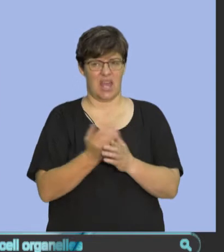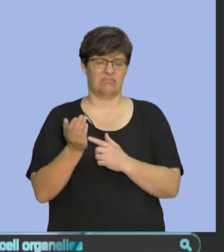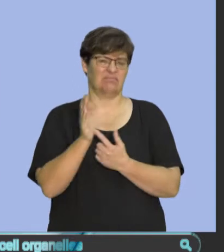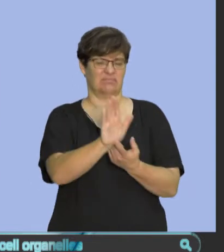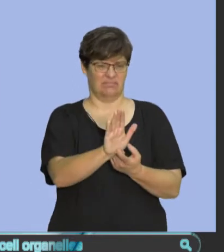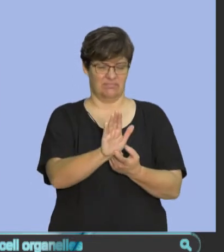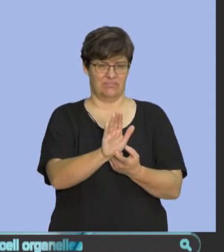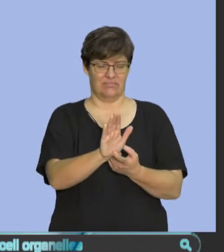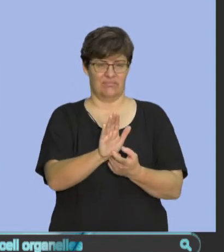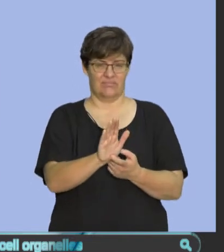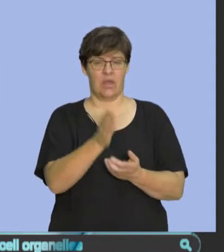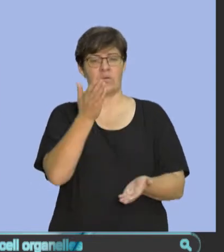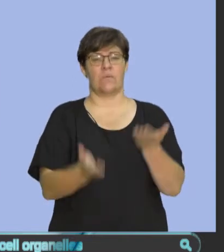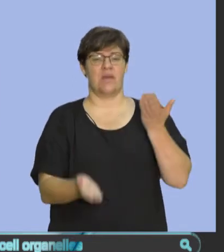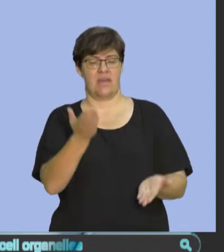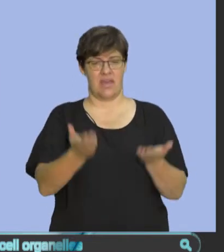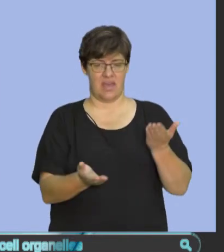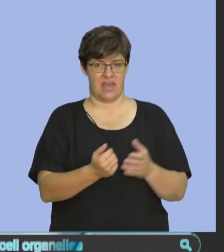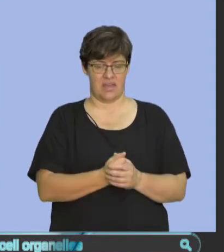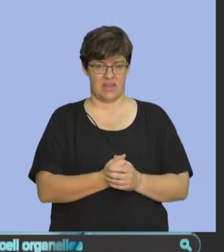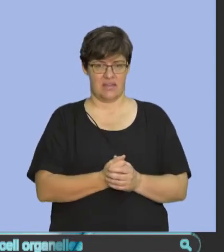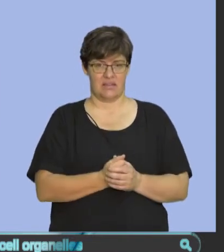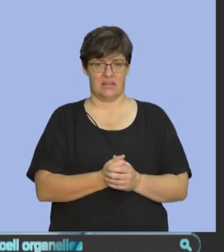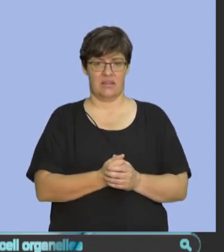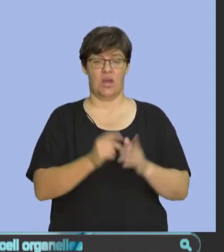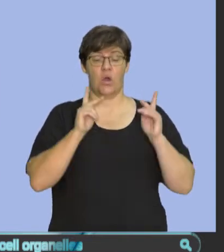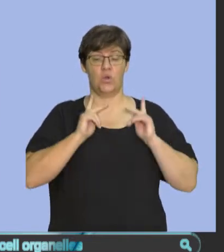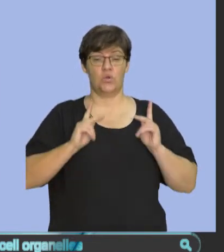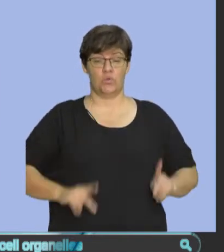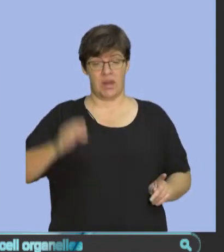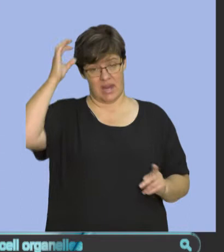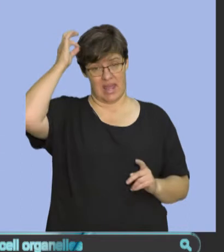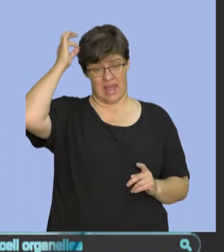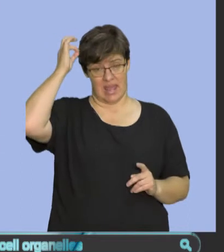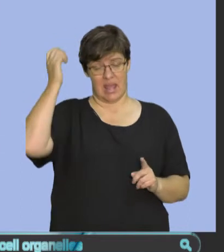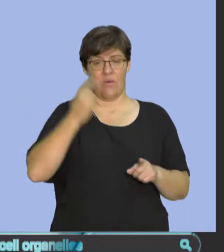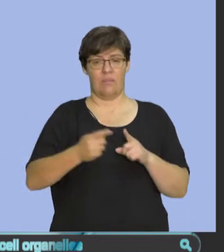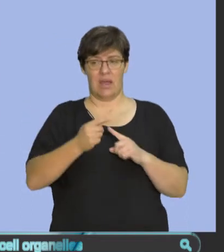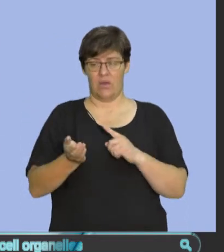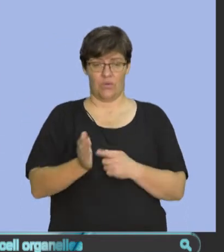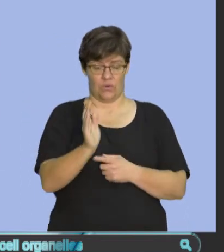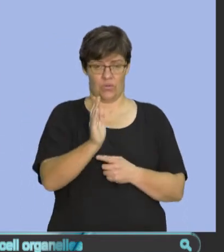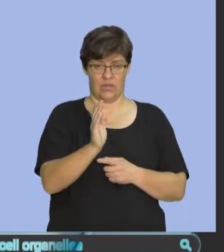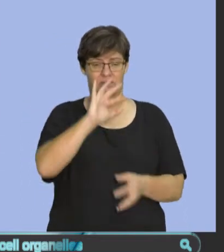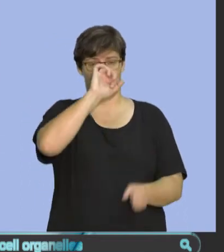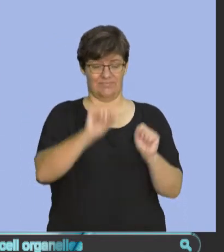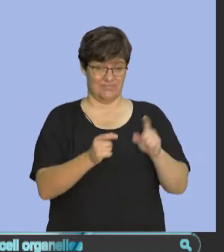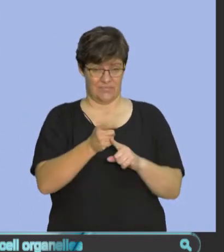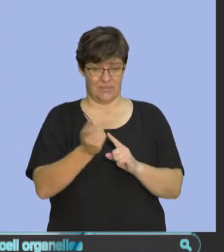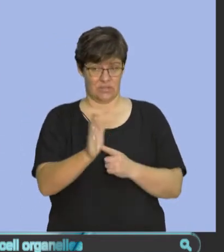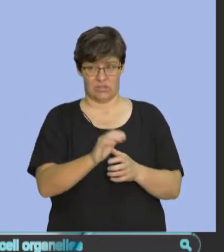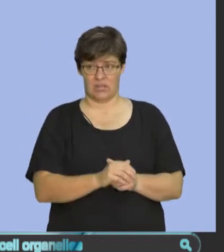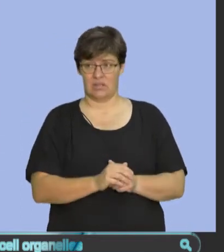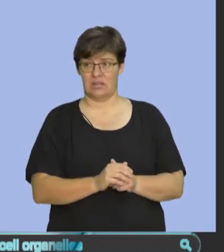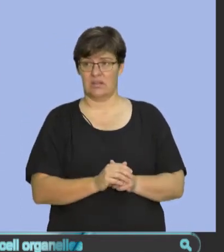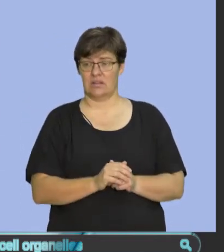you the comparison between a human hair, and I'll play this through as we wrap up this session. So here is